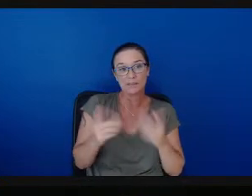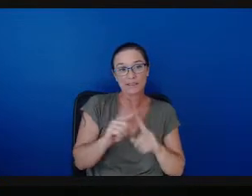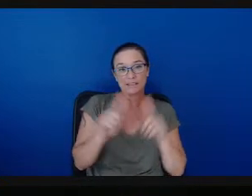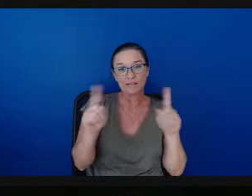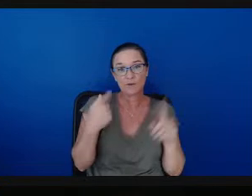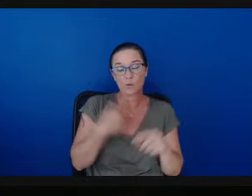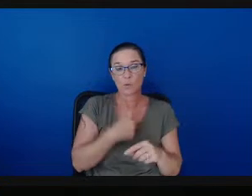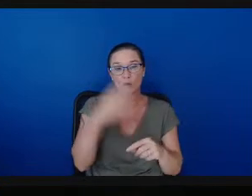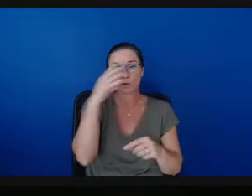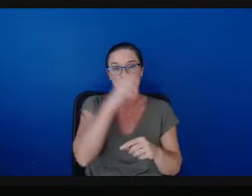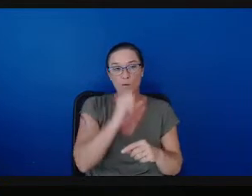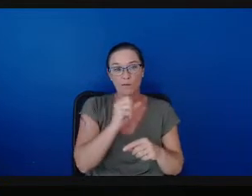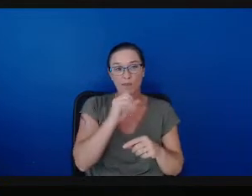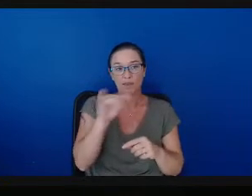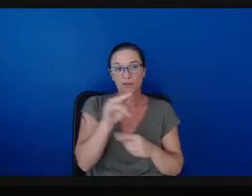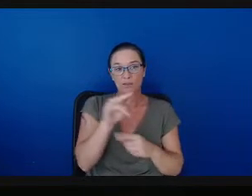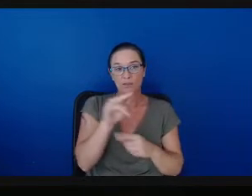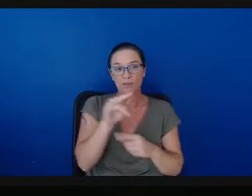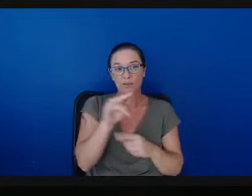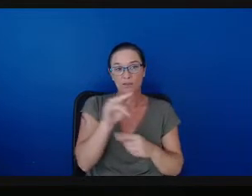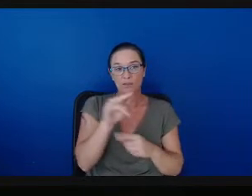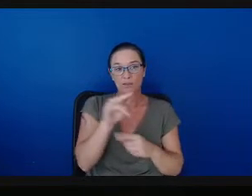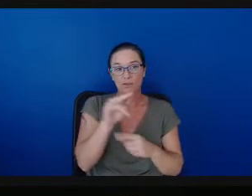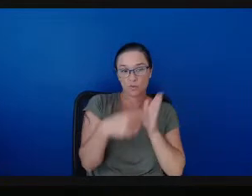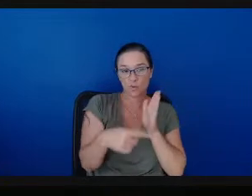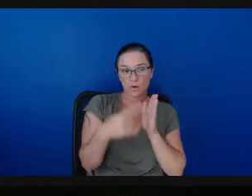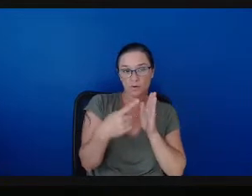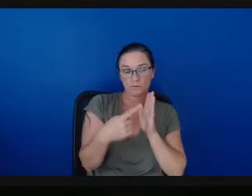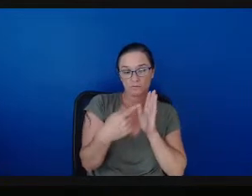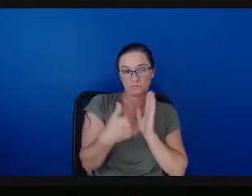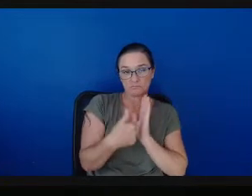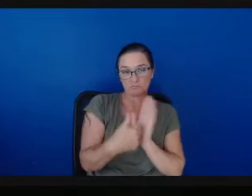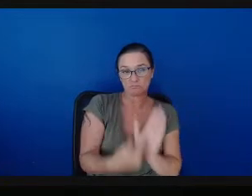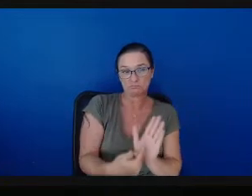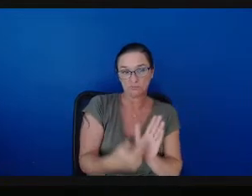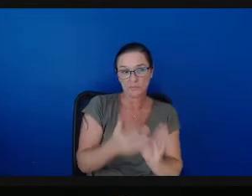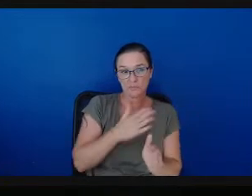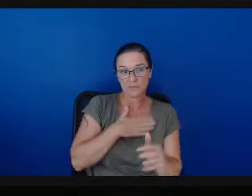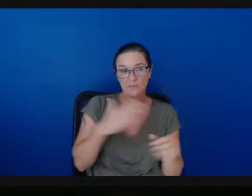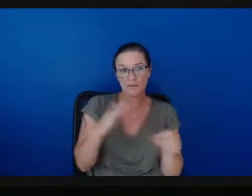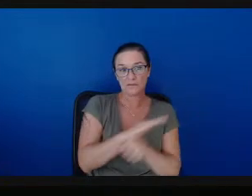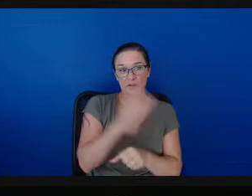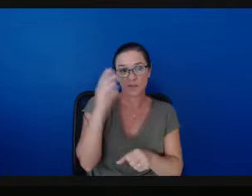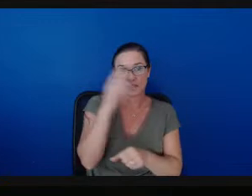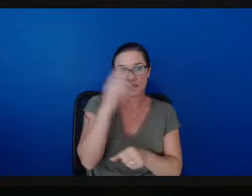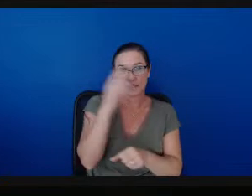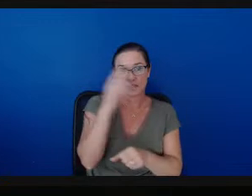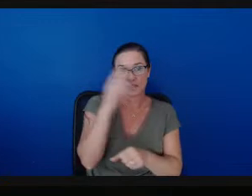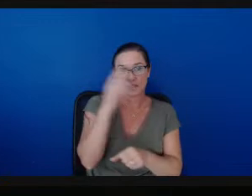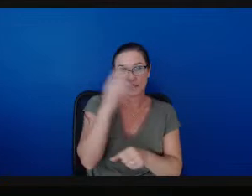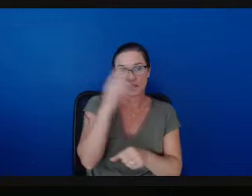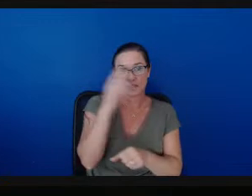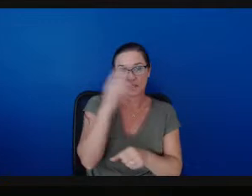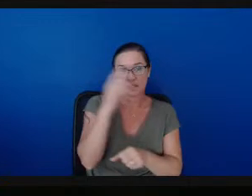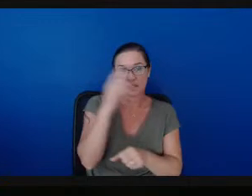that it's following the June model. My guess, complete guess, is in the order of 1 to 2